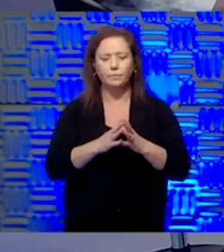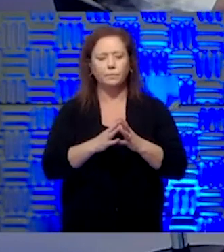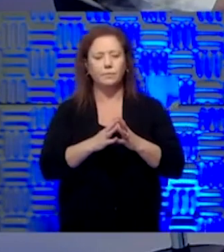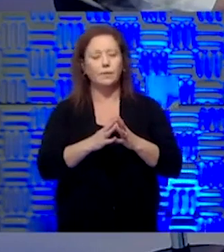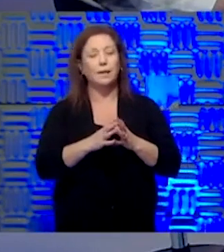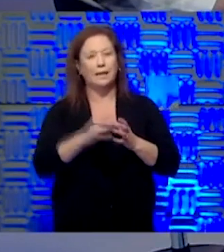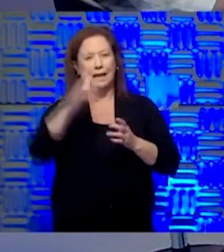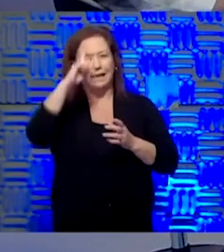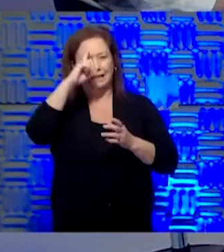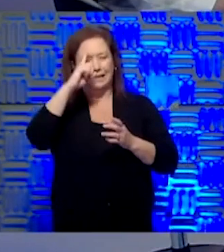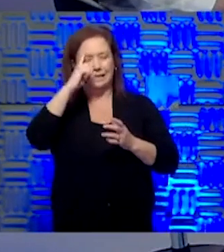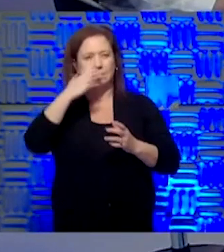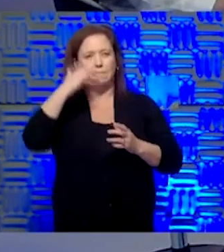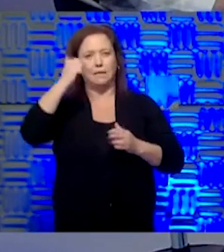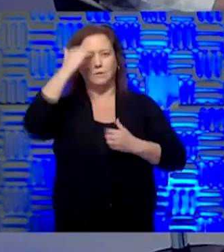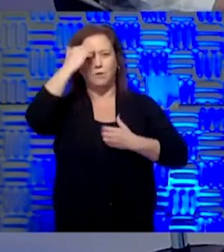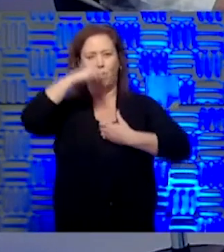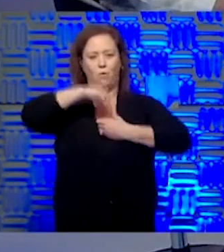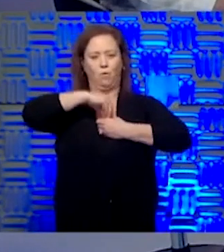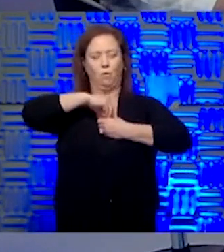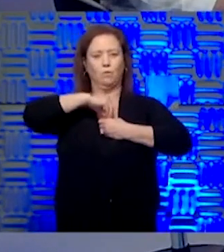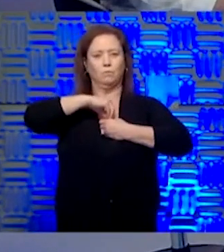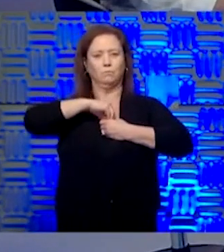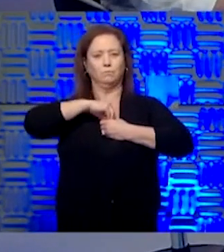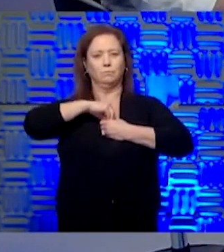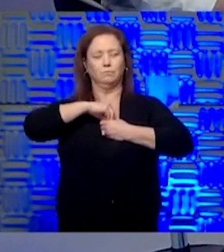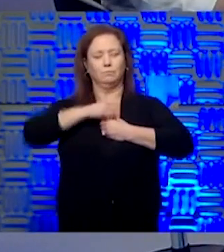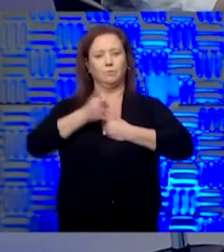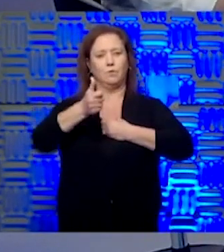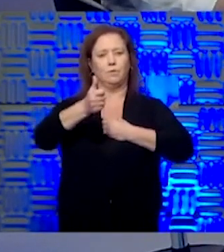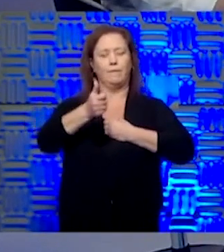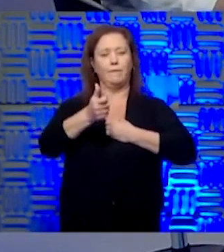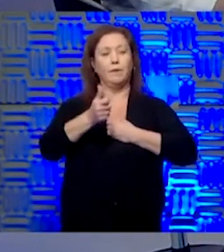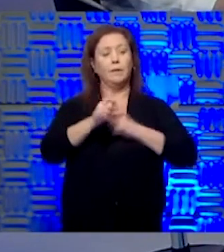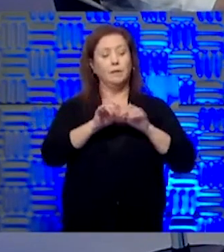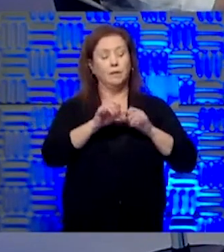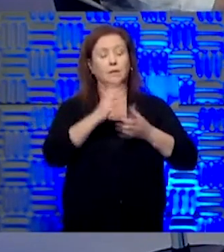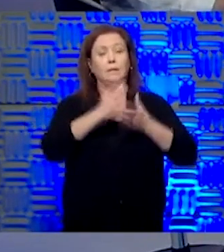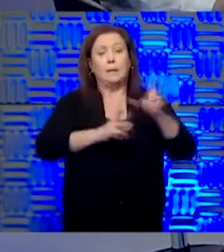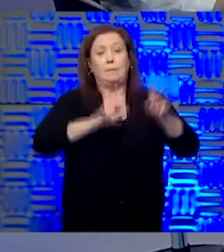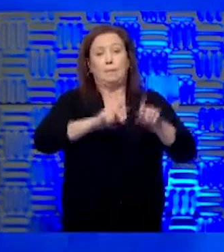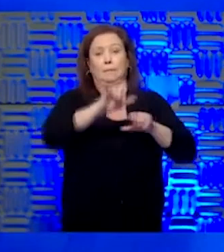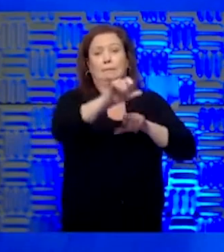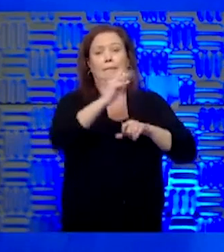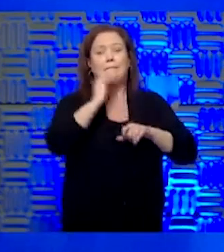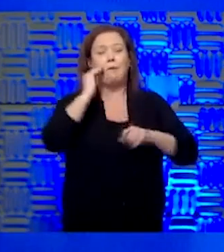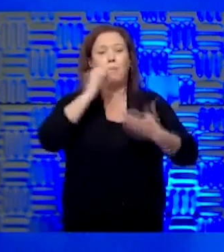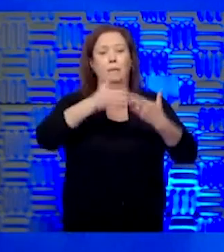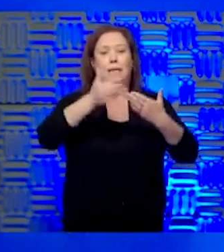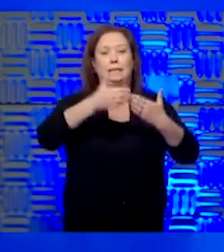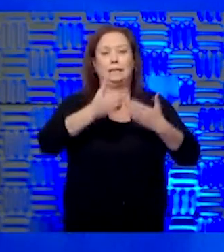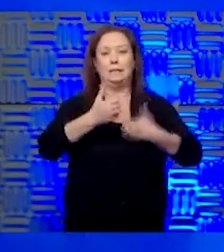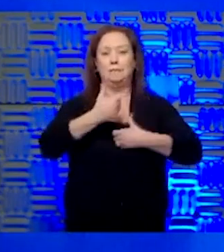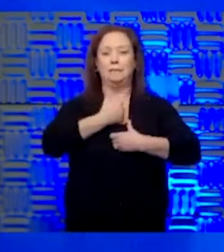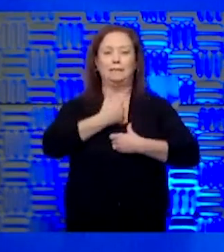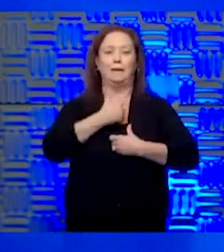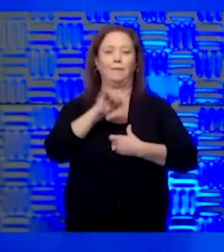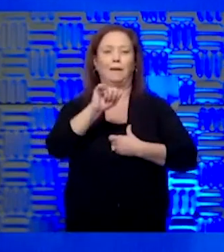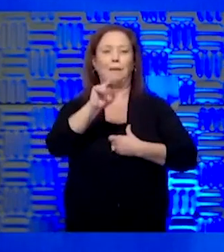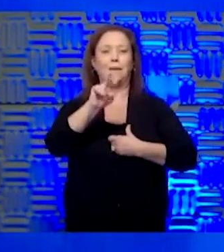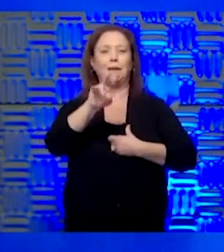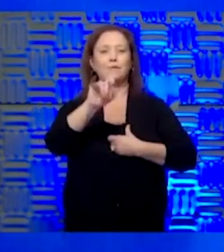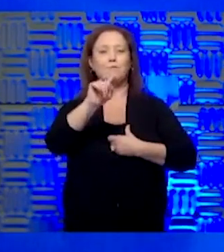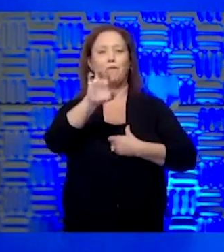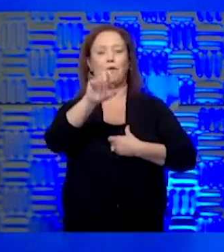you are and who you can really be. For some people, staying at home is pretty easy. I'm kind of an introvert. I don't mind it so